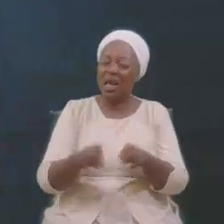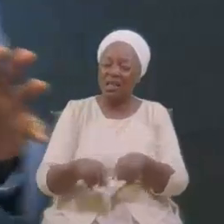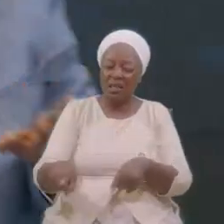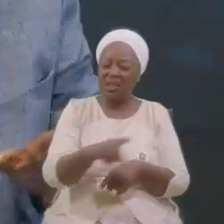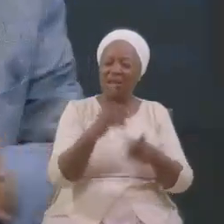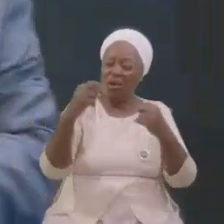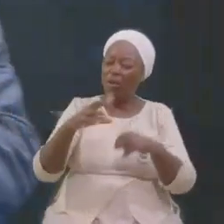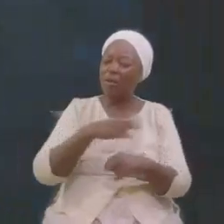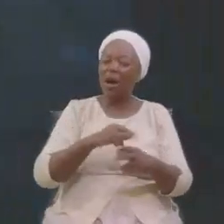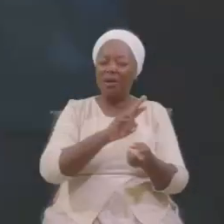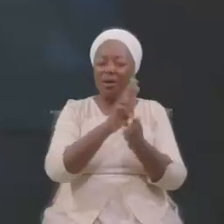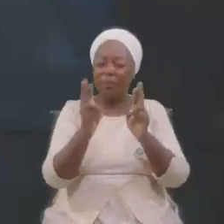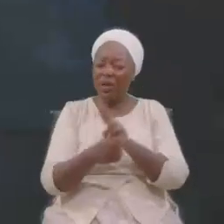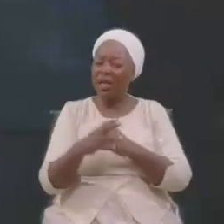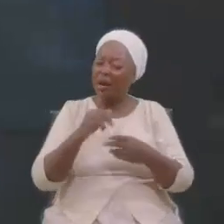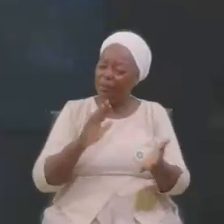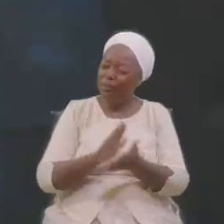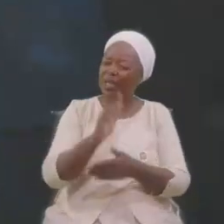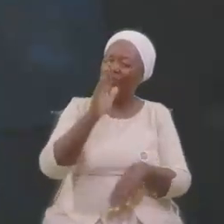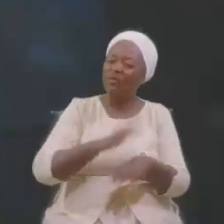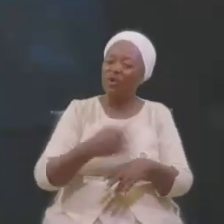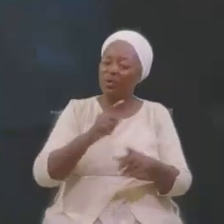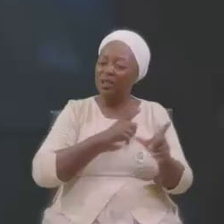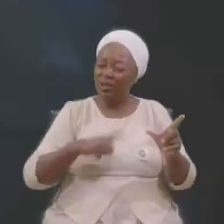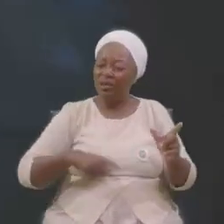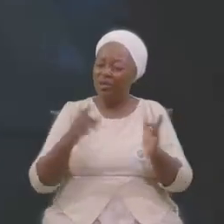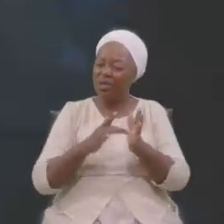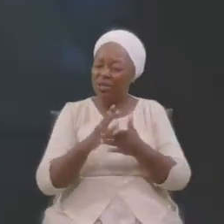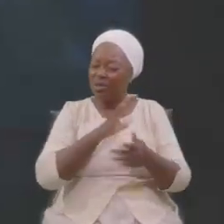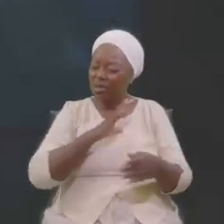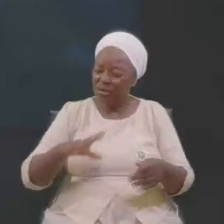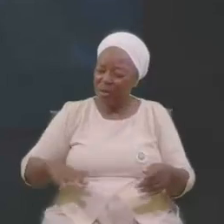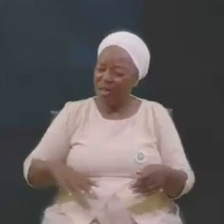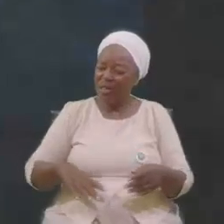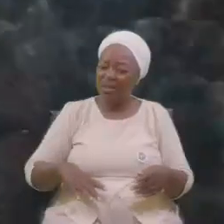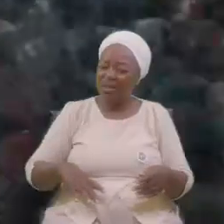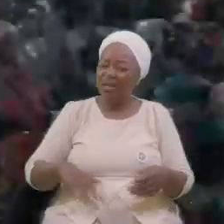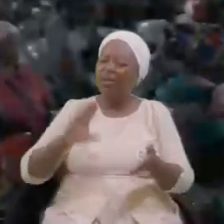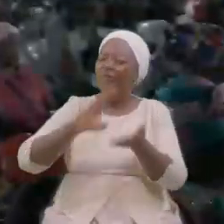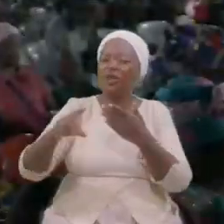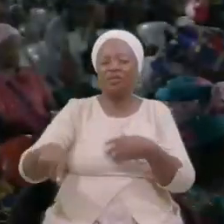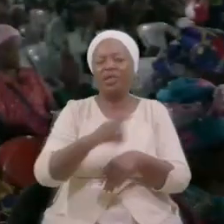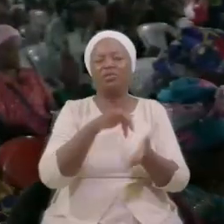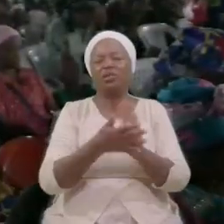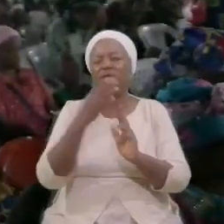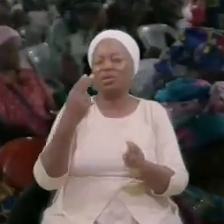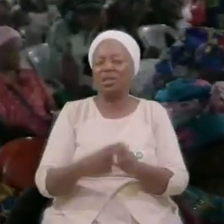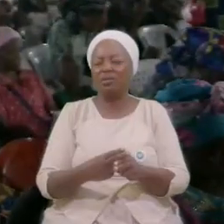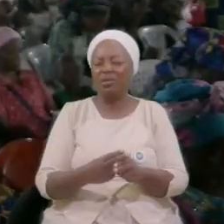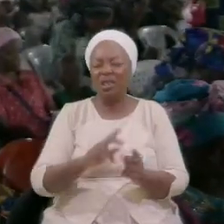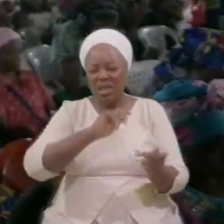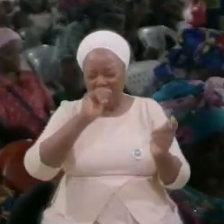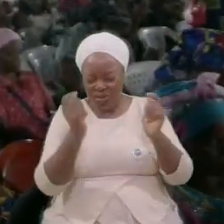they believe on the Lord Jesus Christ, forgive them. Change